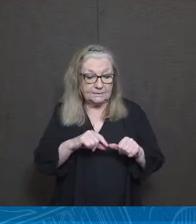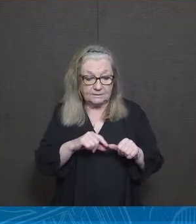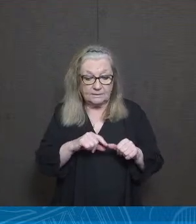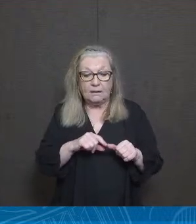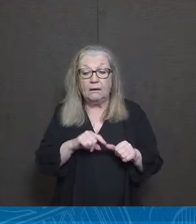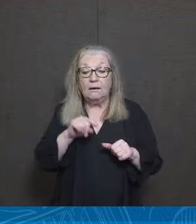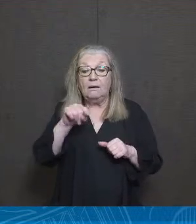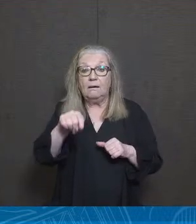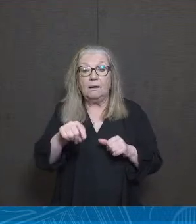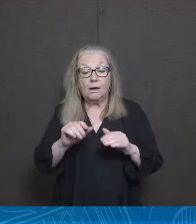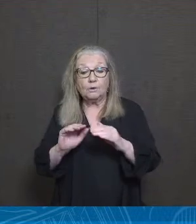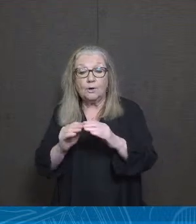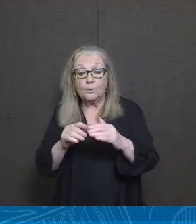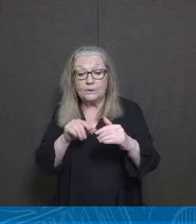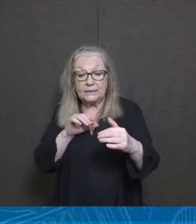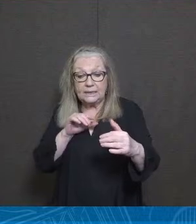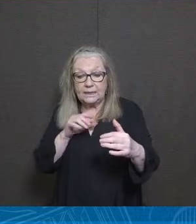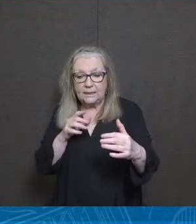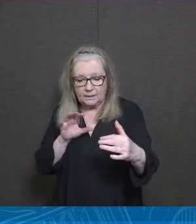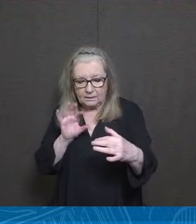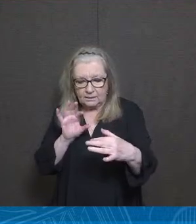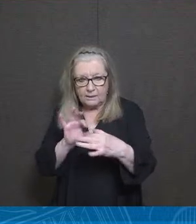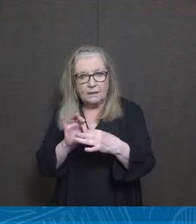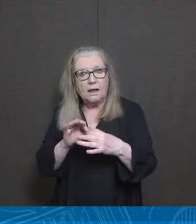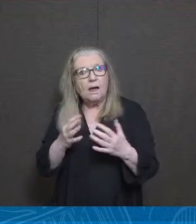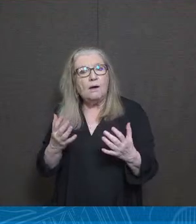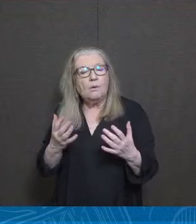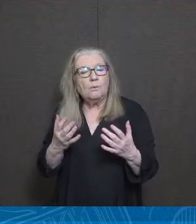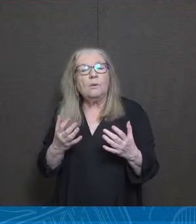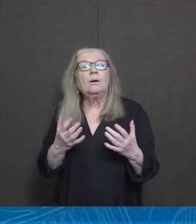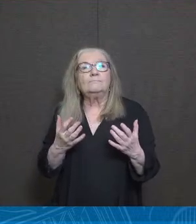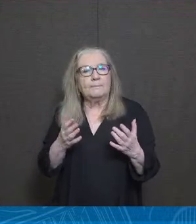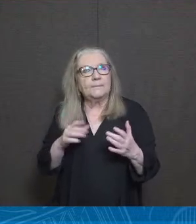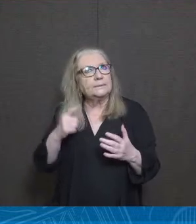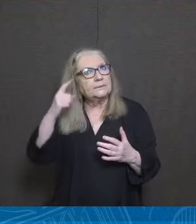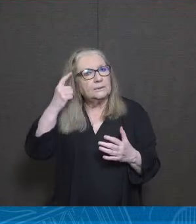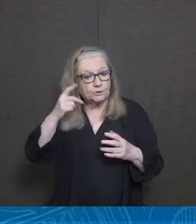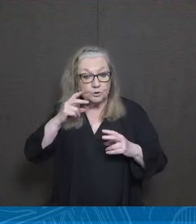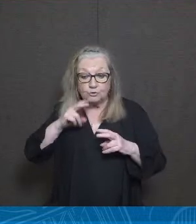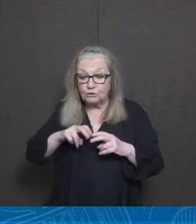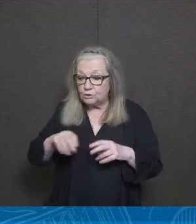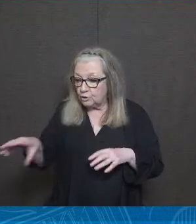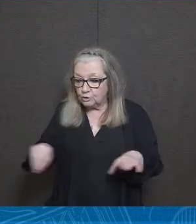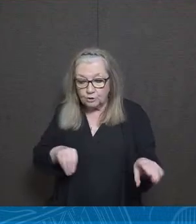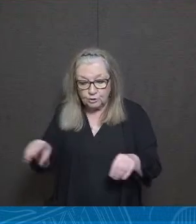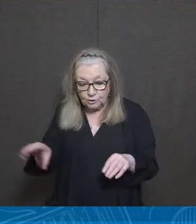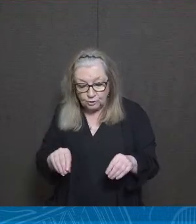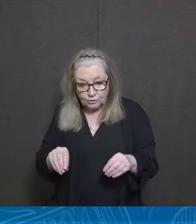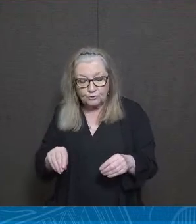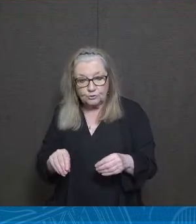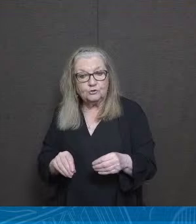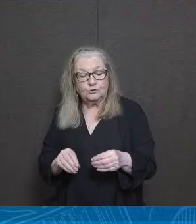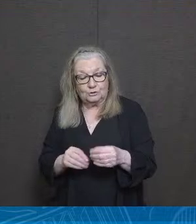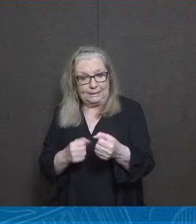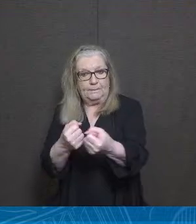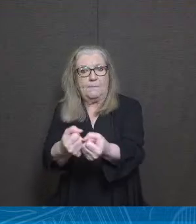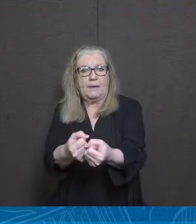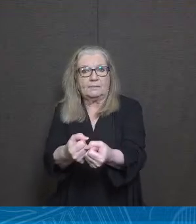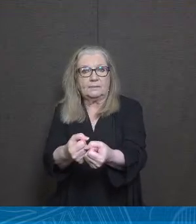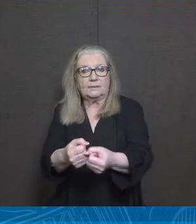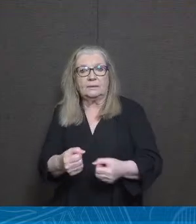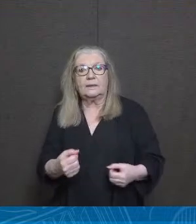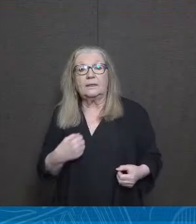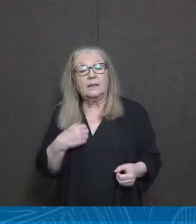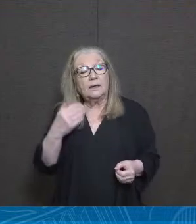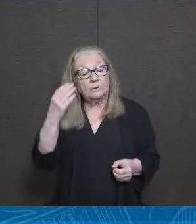can really make a direct impact from research on the ground. So my perspective today, I know, is being shared by a